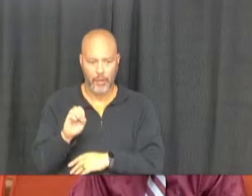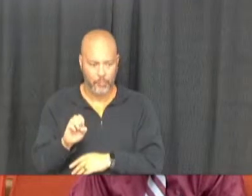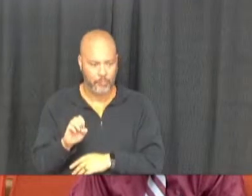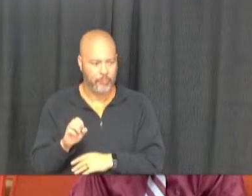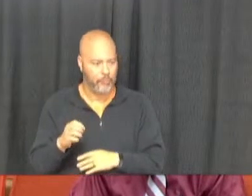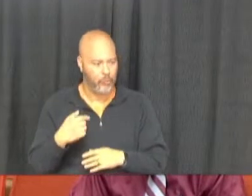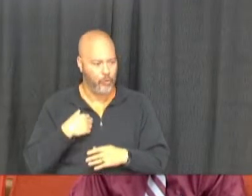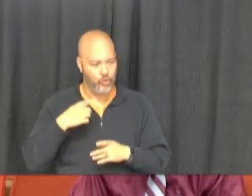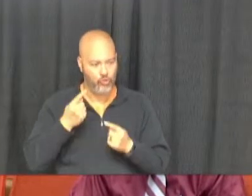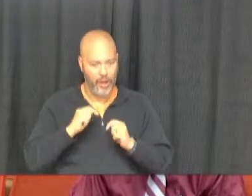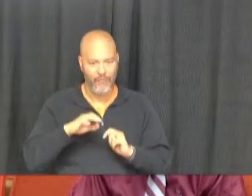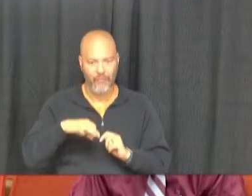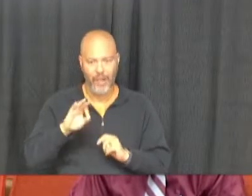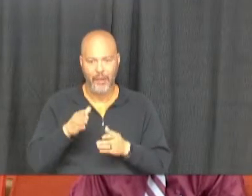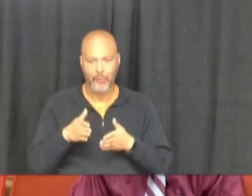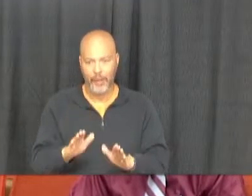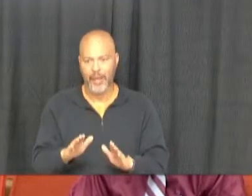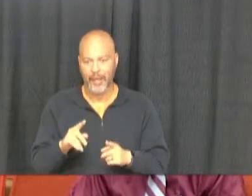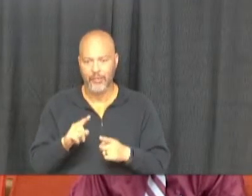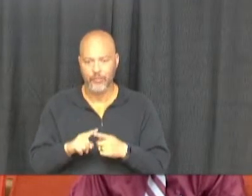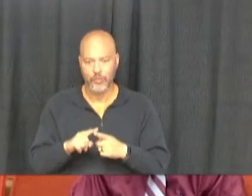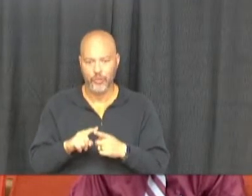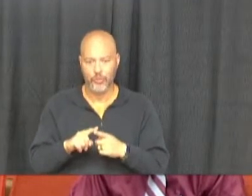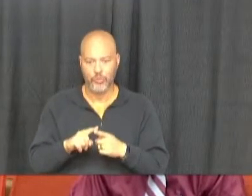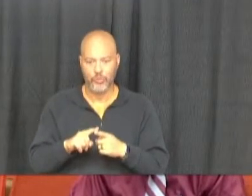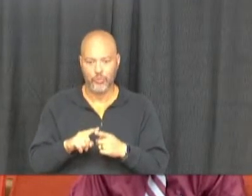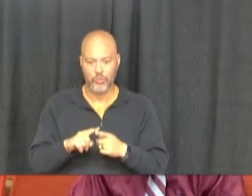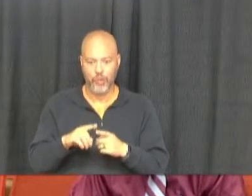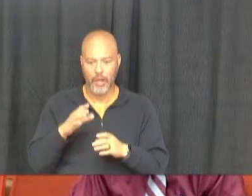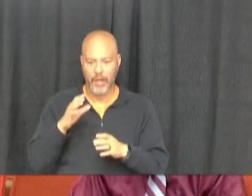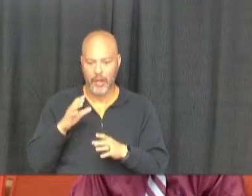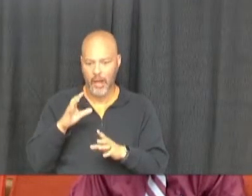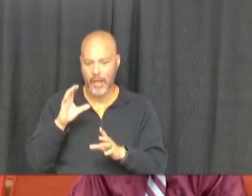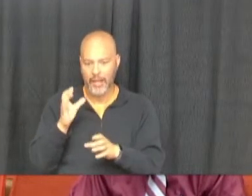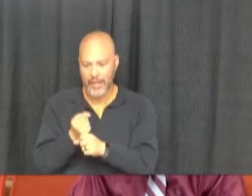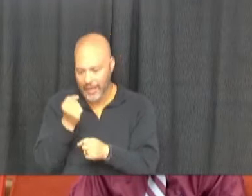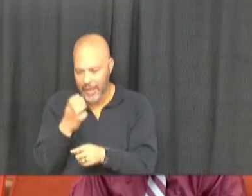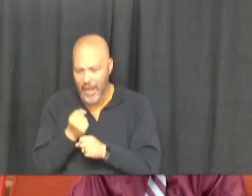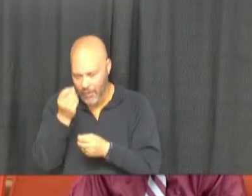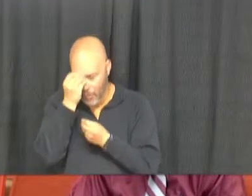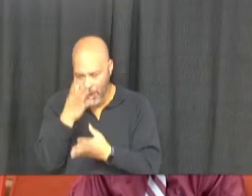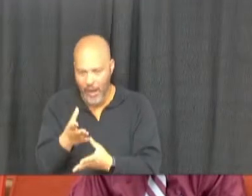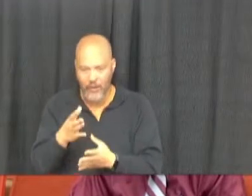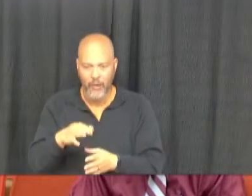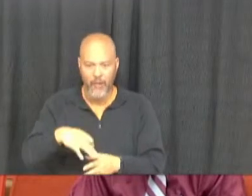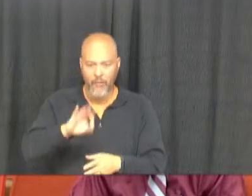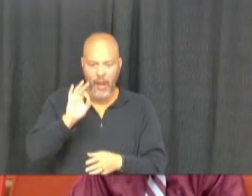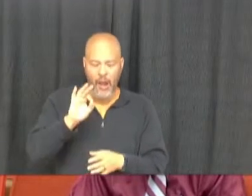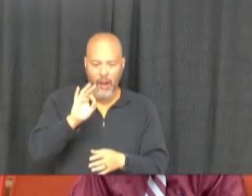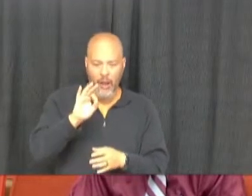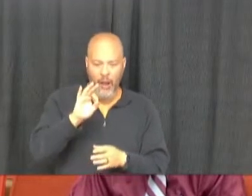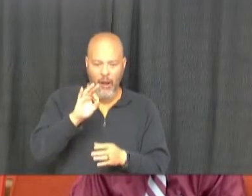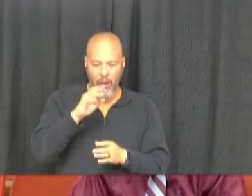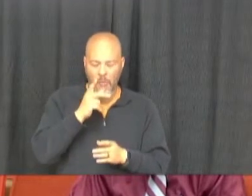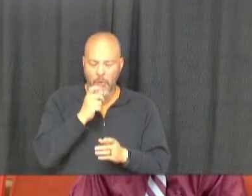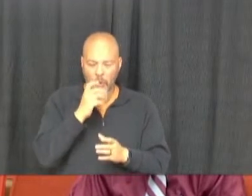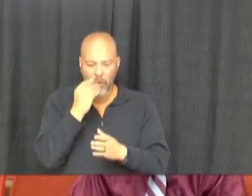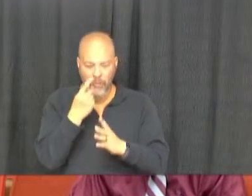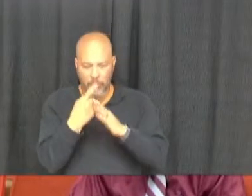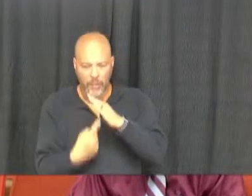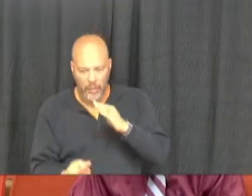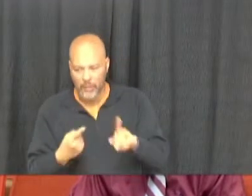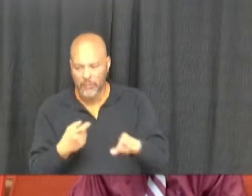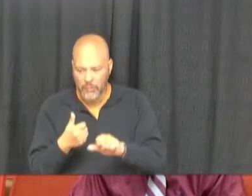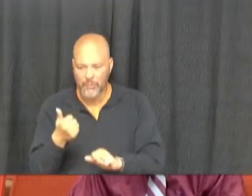We're just trying to find ways to capture the element quicker, find the missing quicker, and